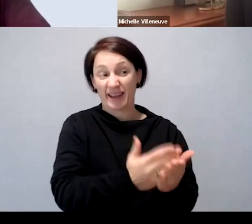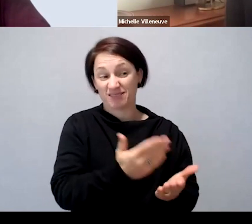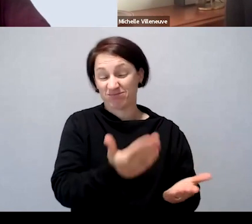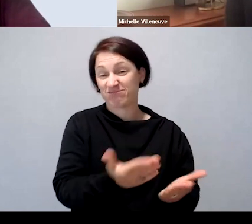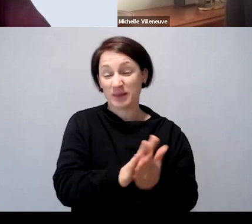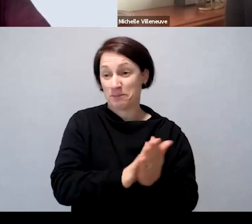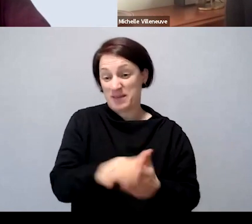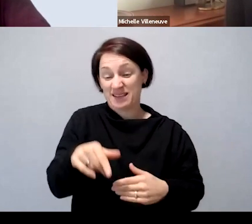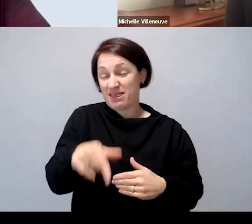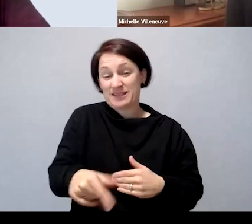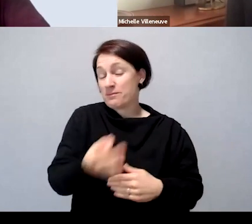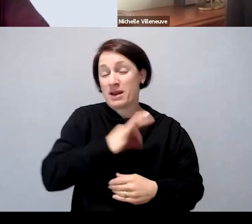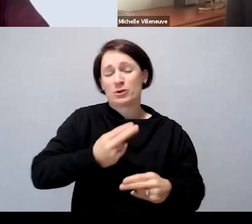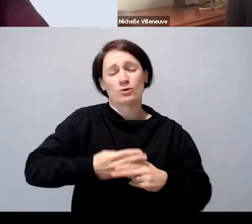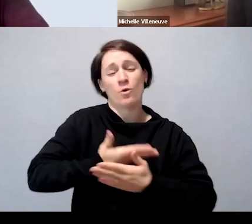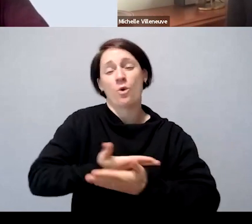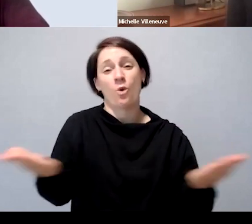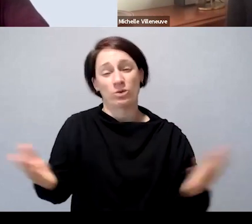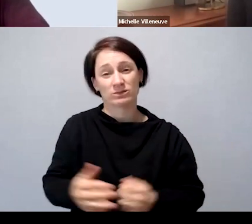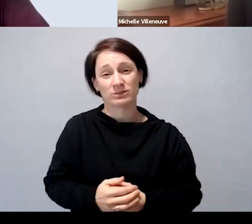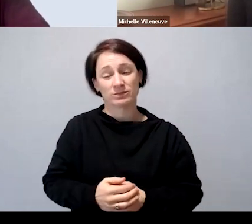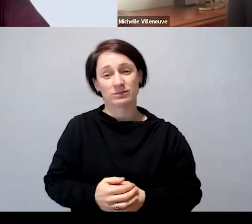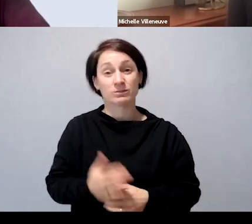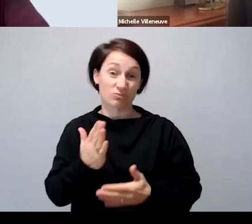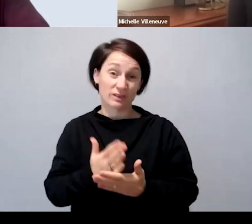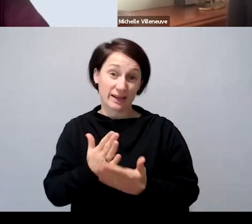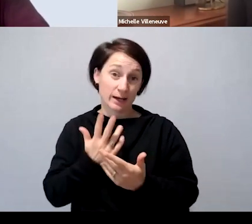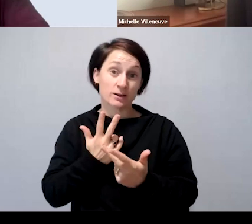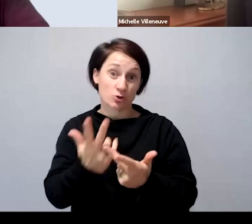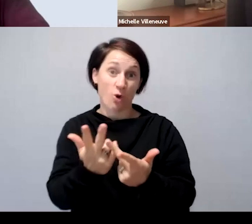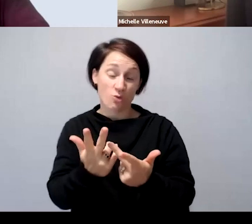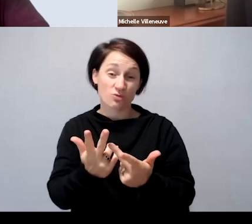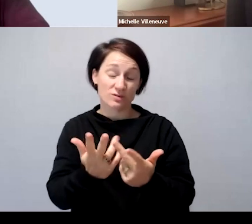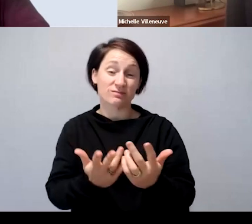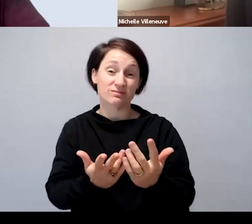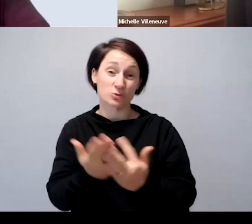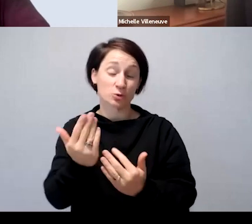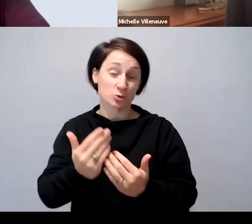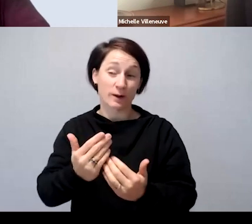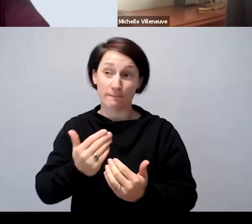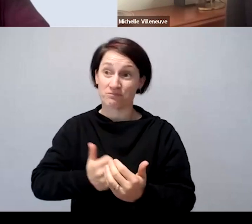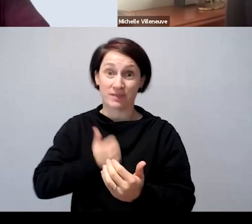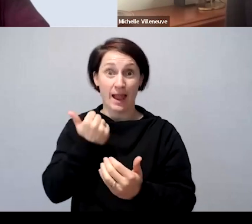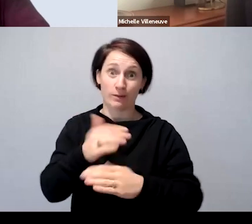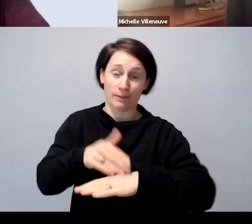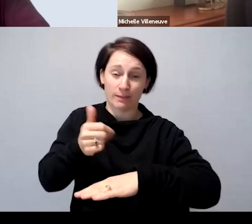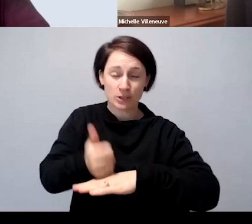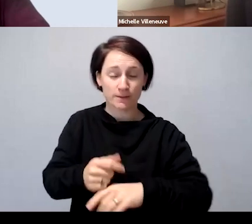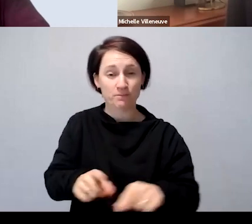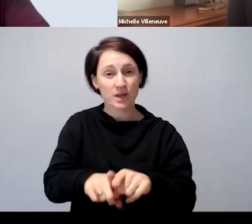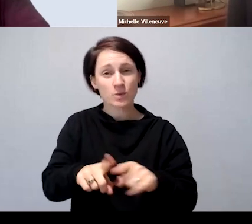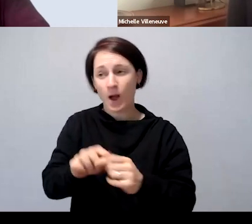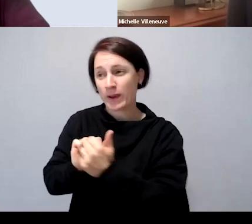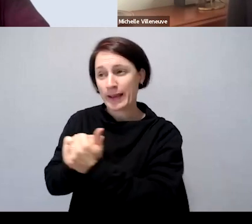everyone. And I think we've demonstrated that principle in practice. We've also had the opportunity to collaborate with a number of